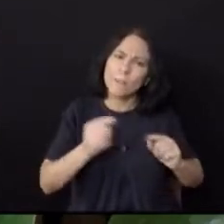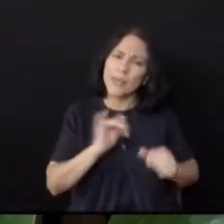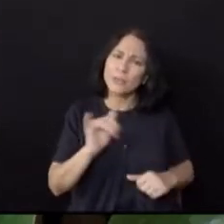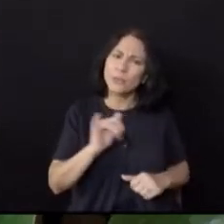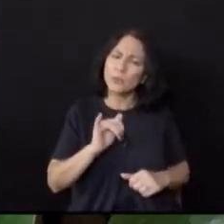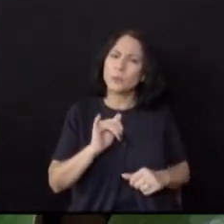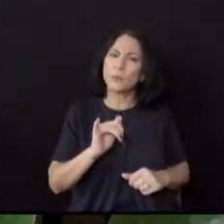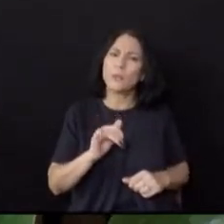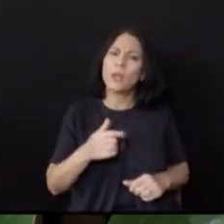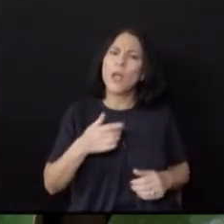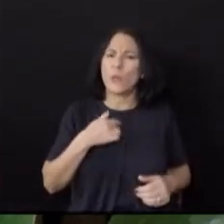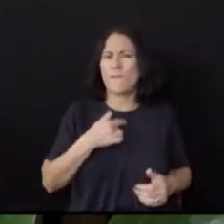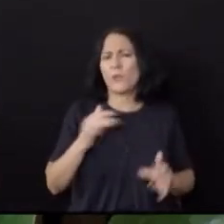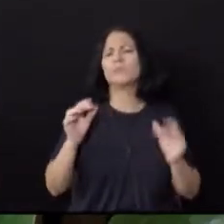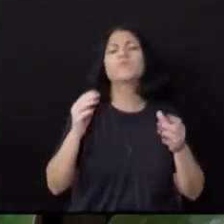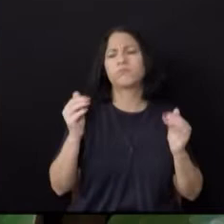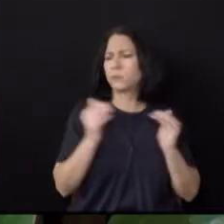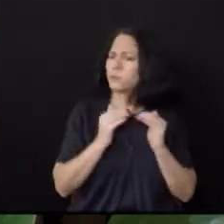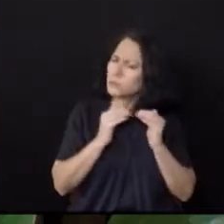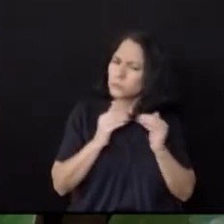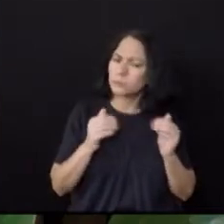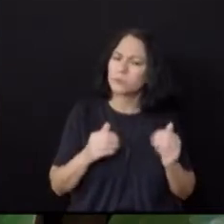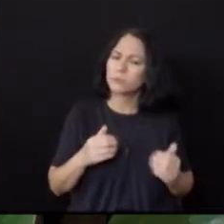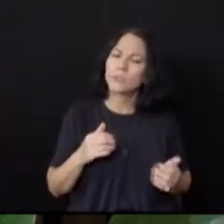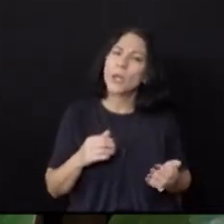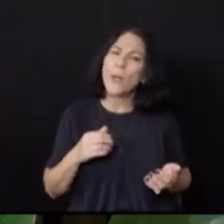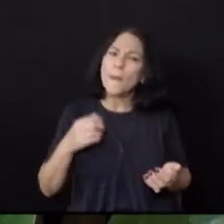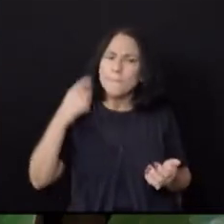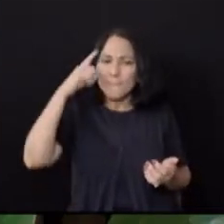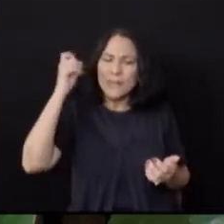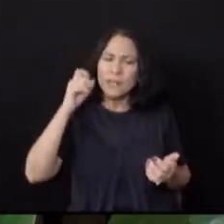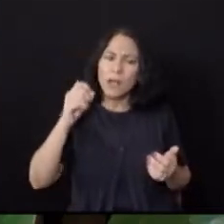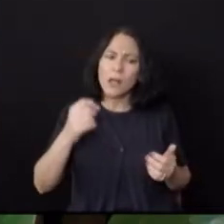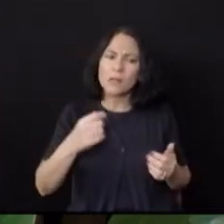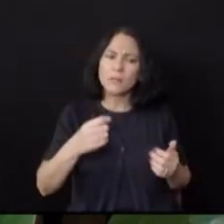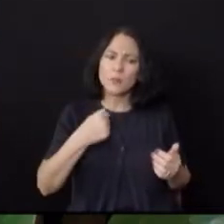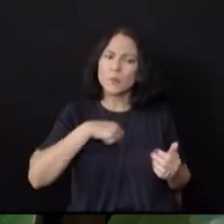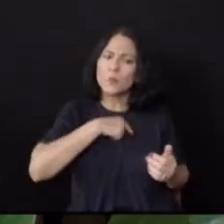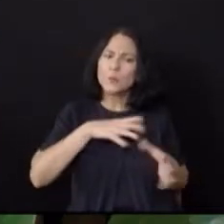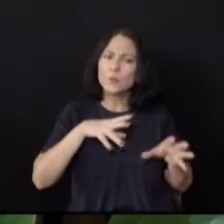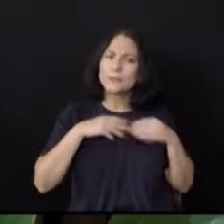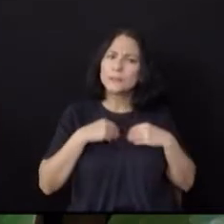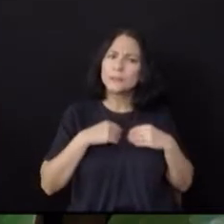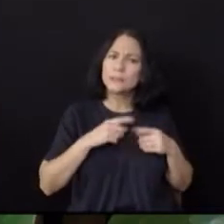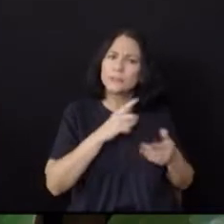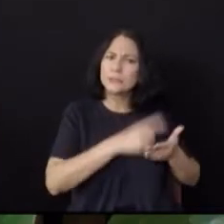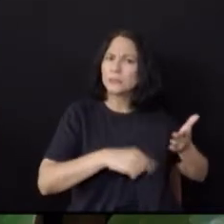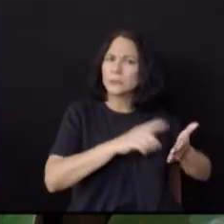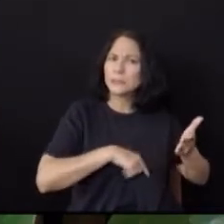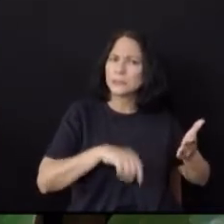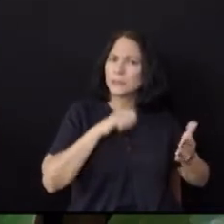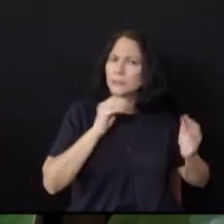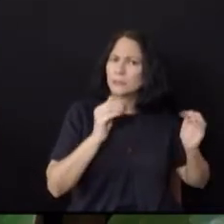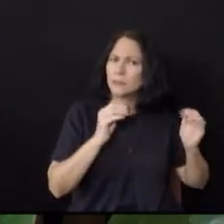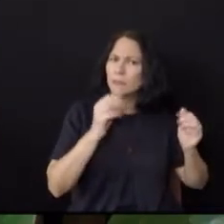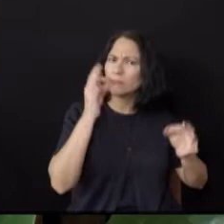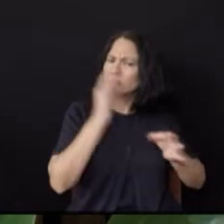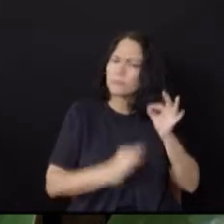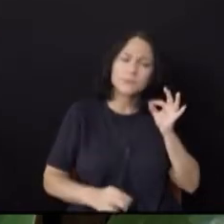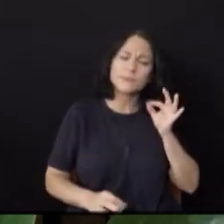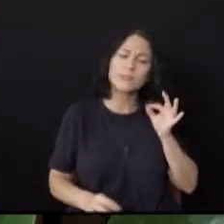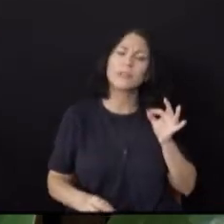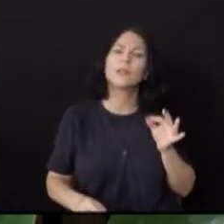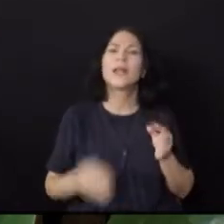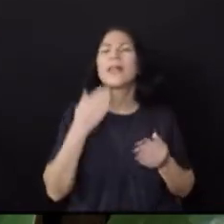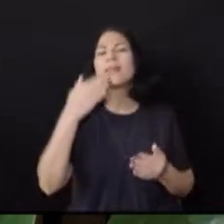feel justified in doing it when we are facing unjust criticism or suffering. But again, thank God